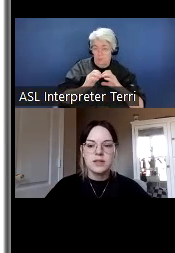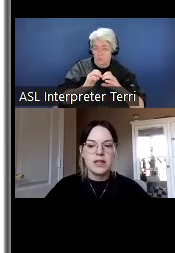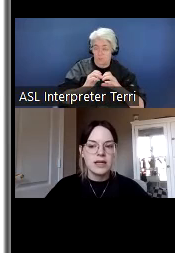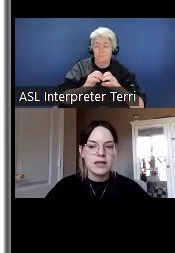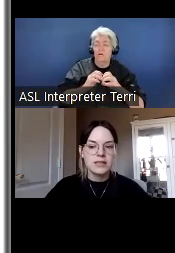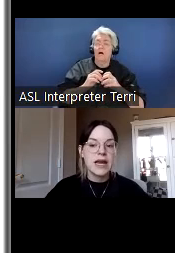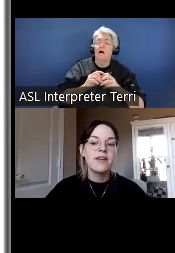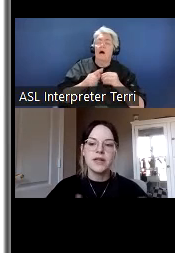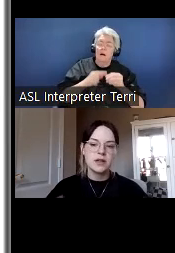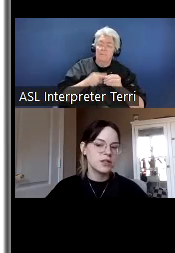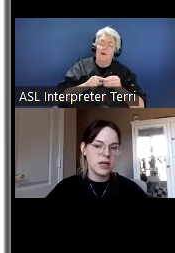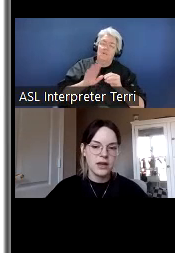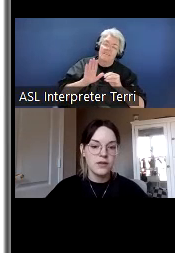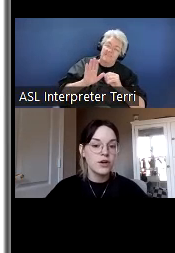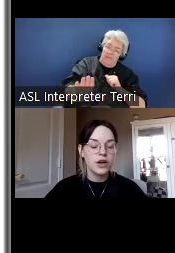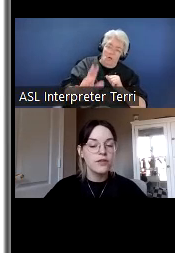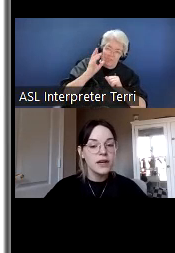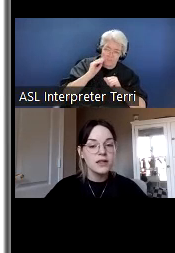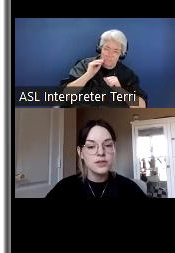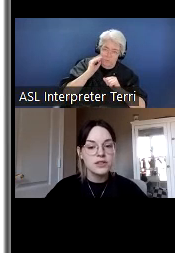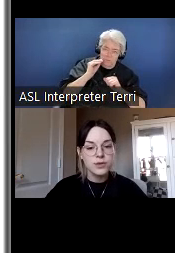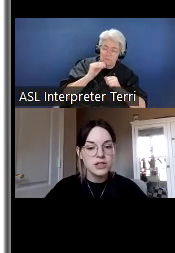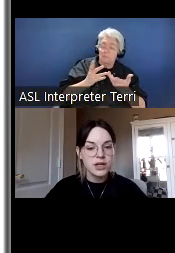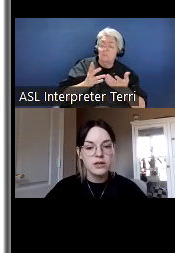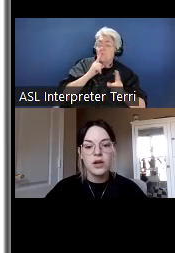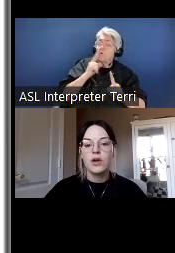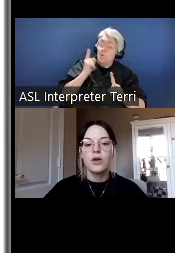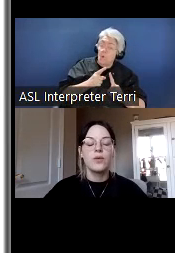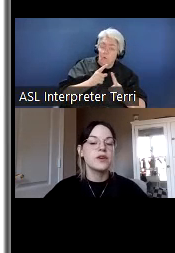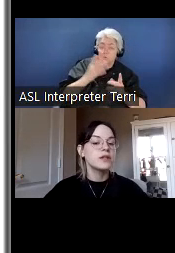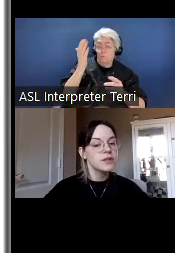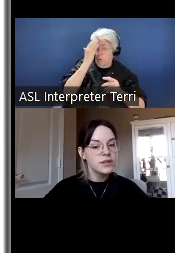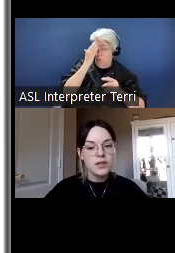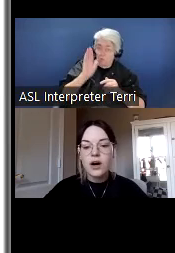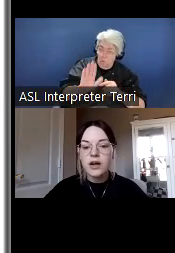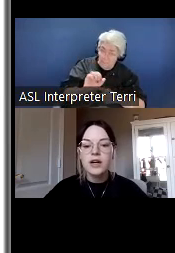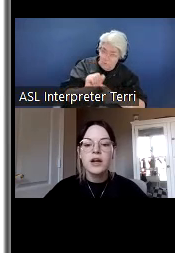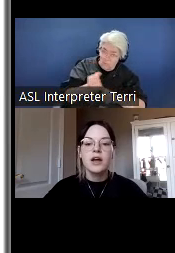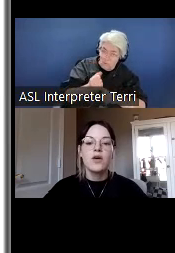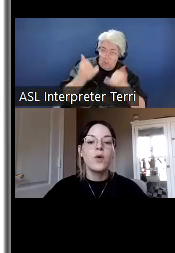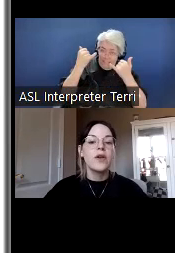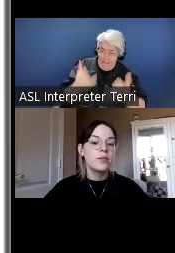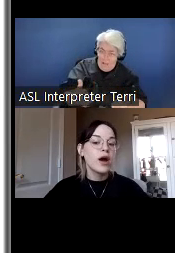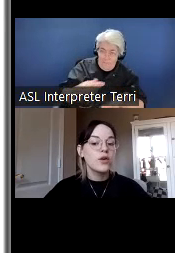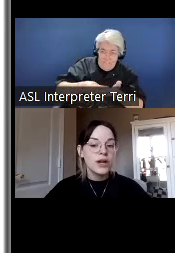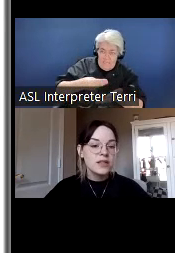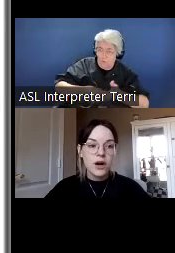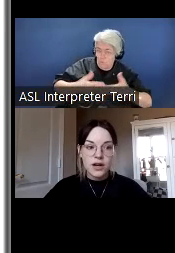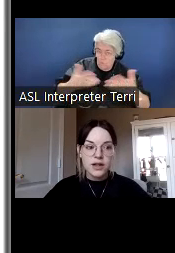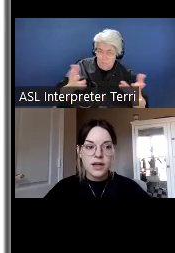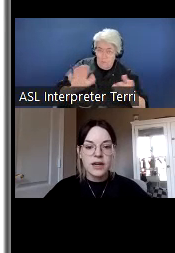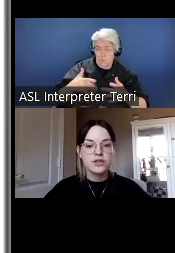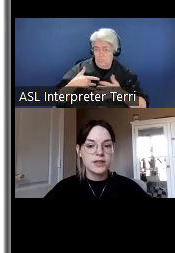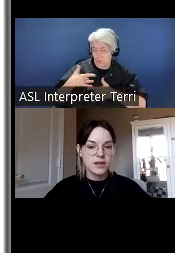goal is ultimately to have an understanding of their current financial situation, what their concerns are, what their